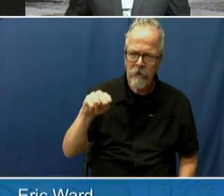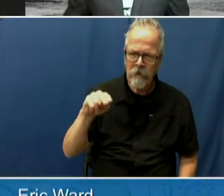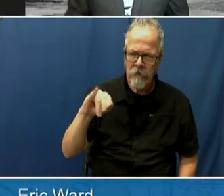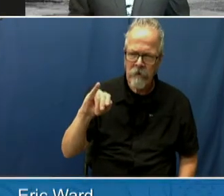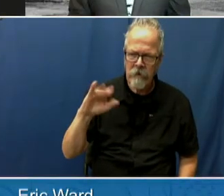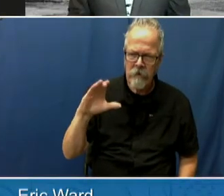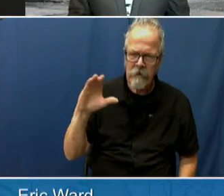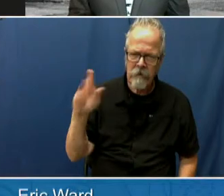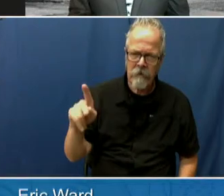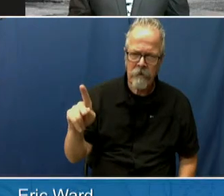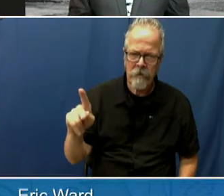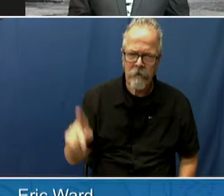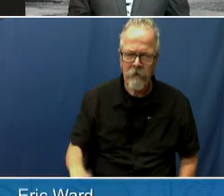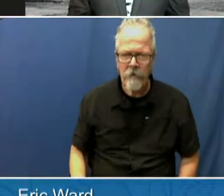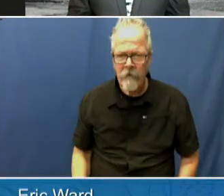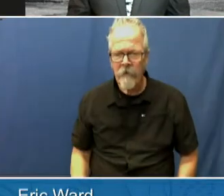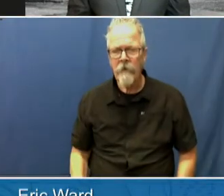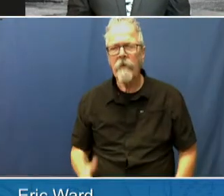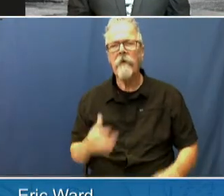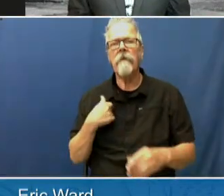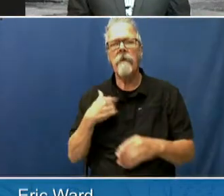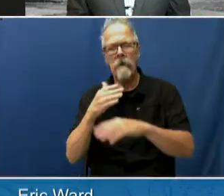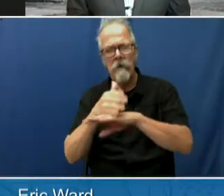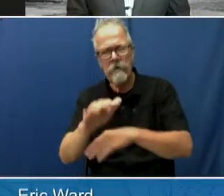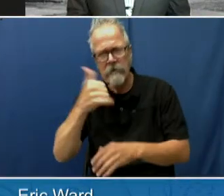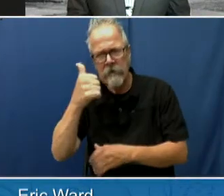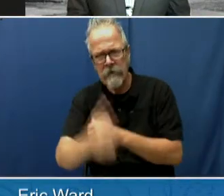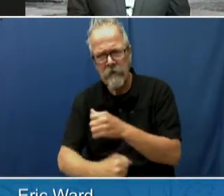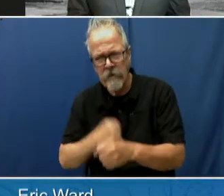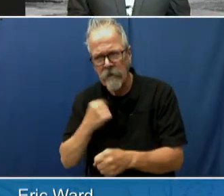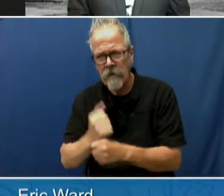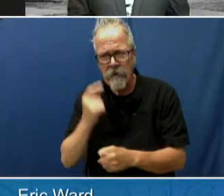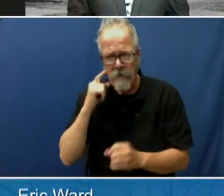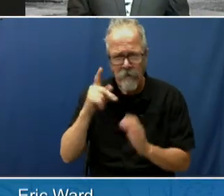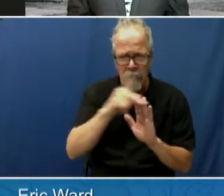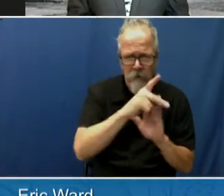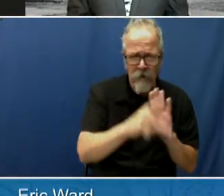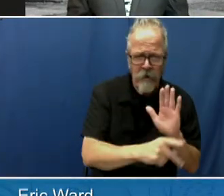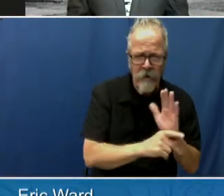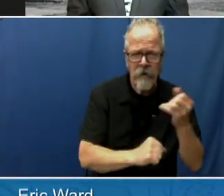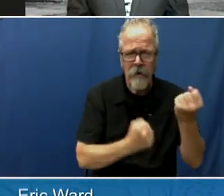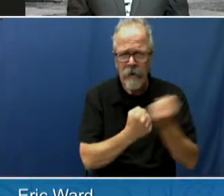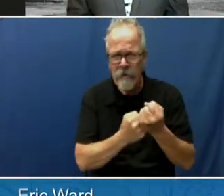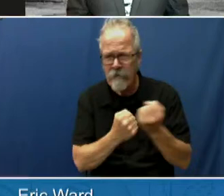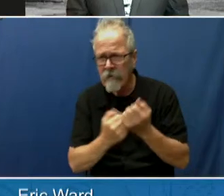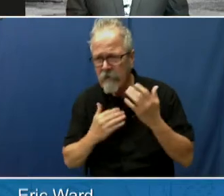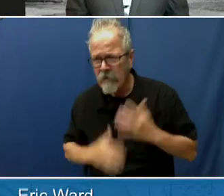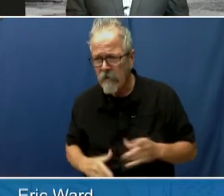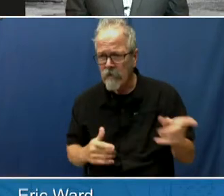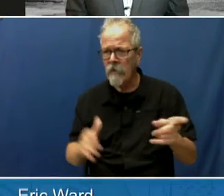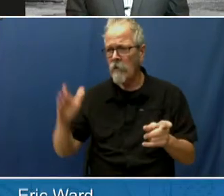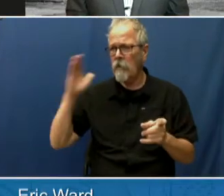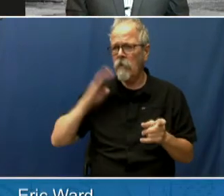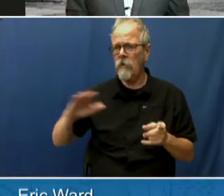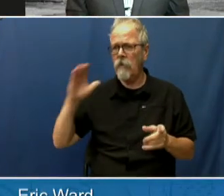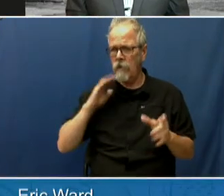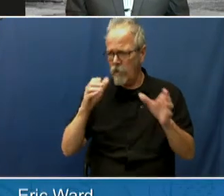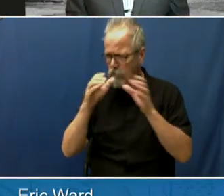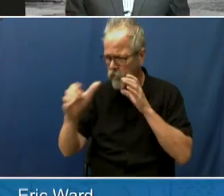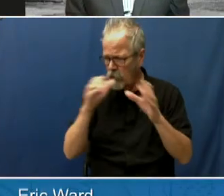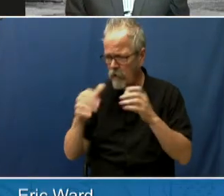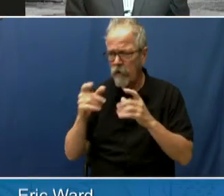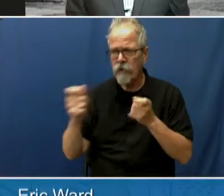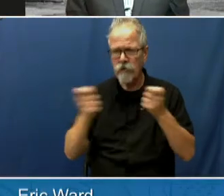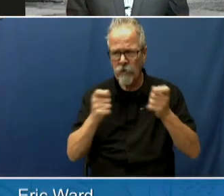politics, and advocacy. She was the communications director and senior policy advisor to New